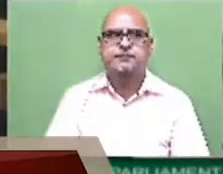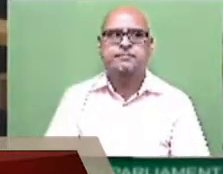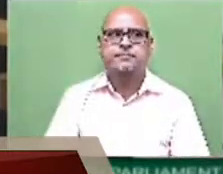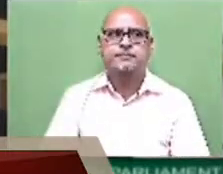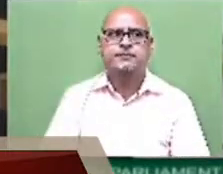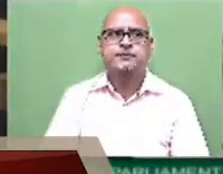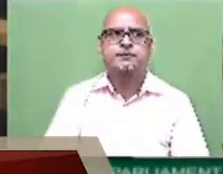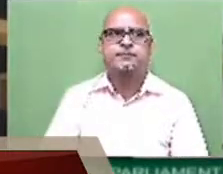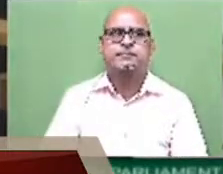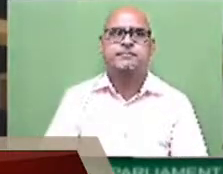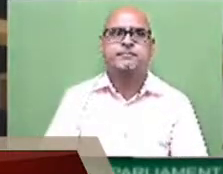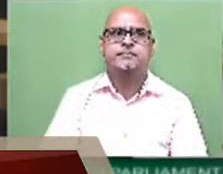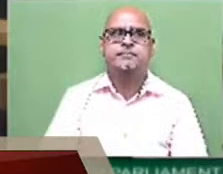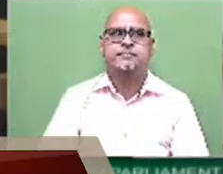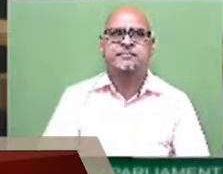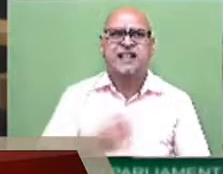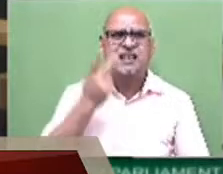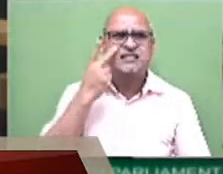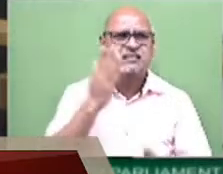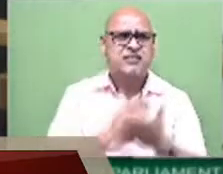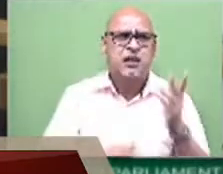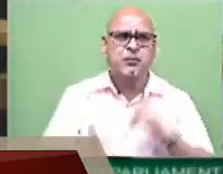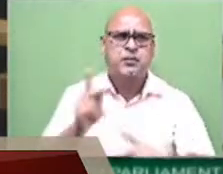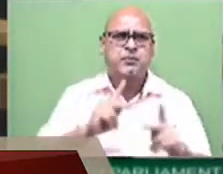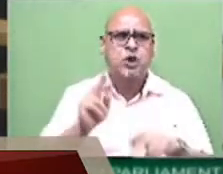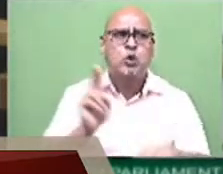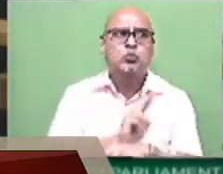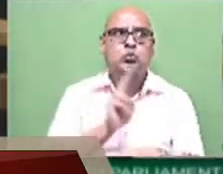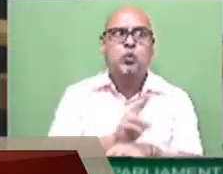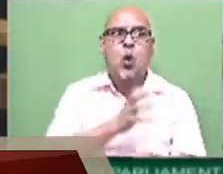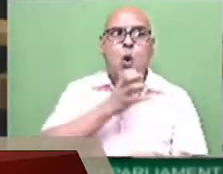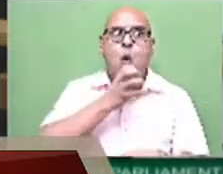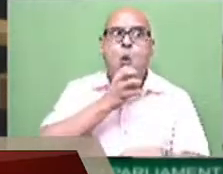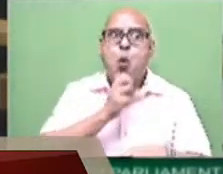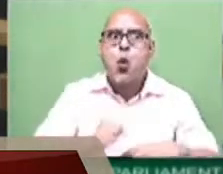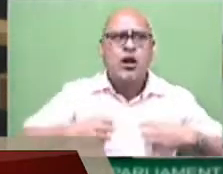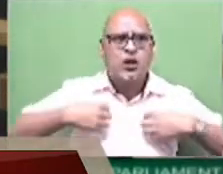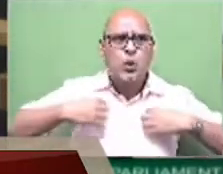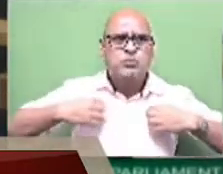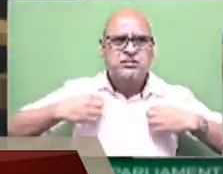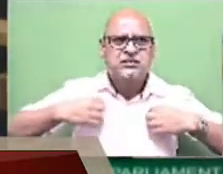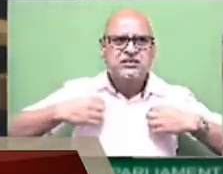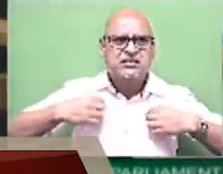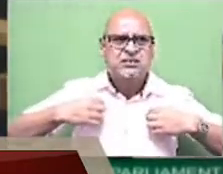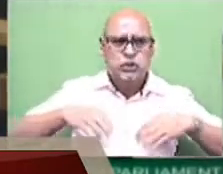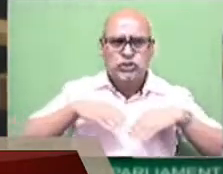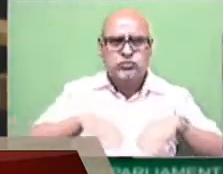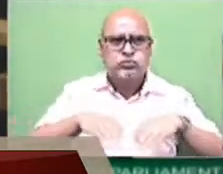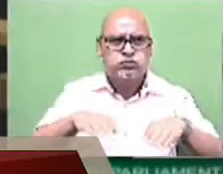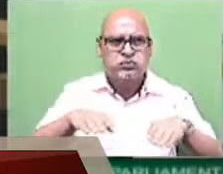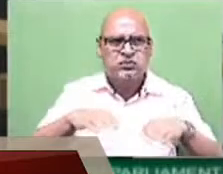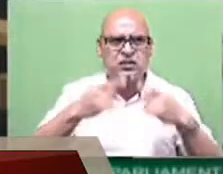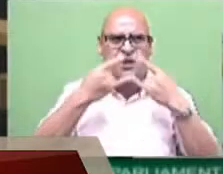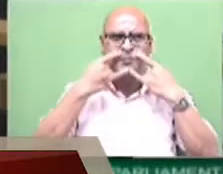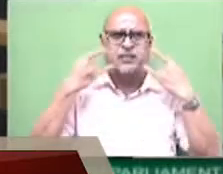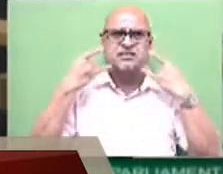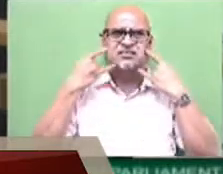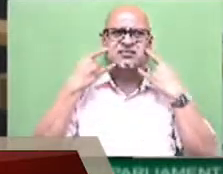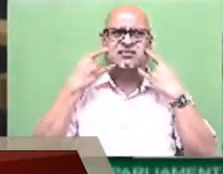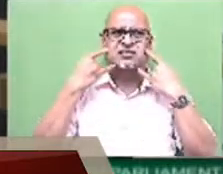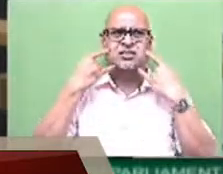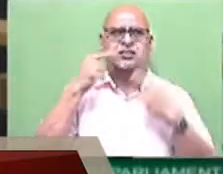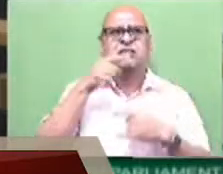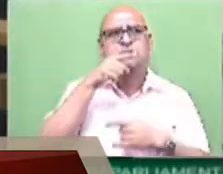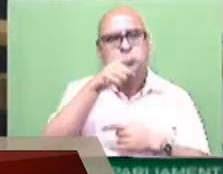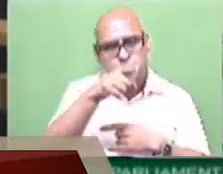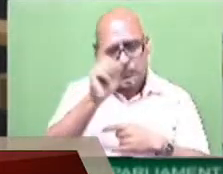old jerseys. So then most of us will remember also, we will remember that